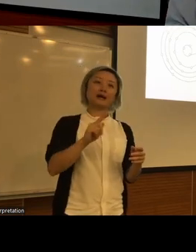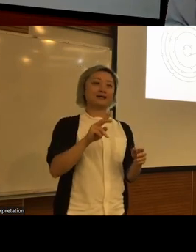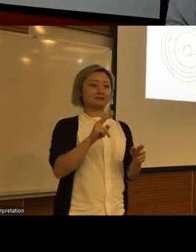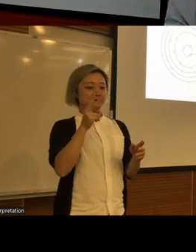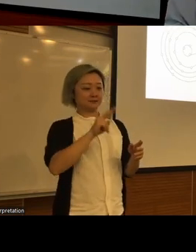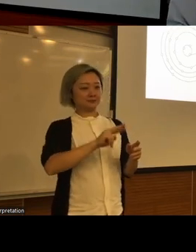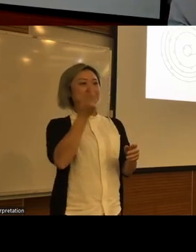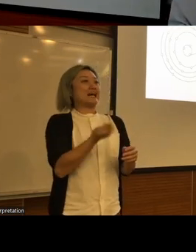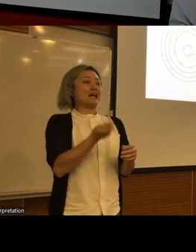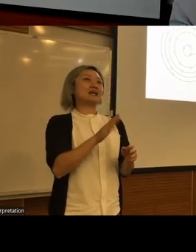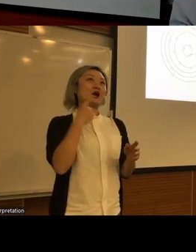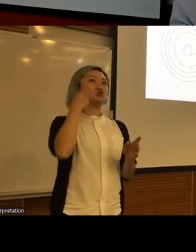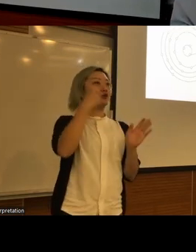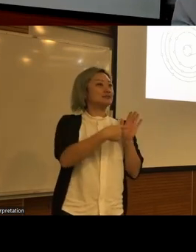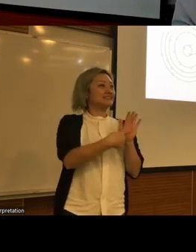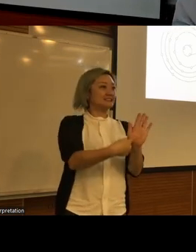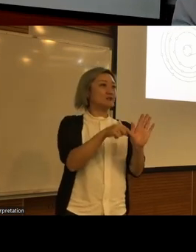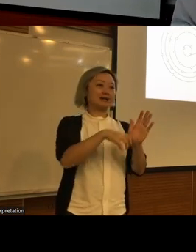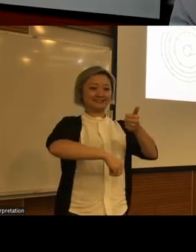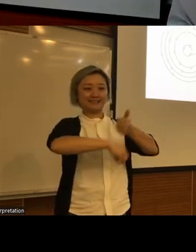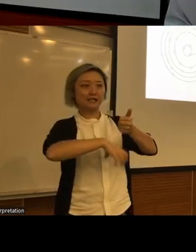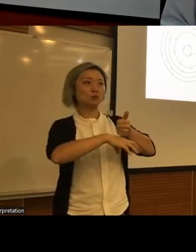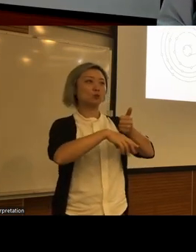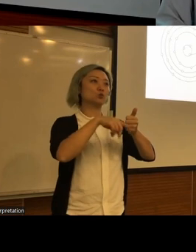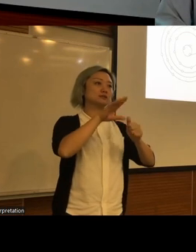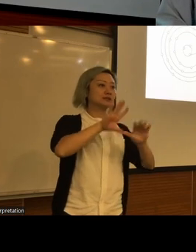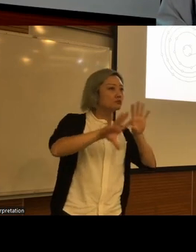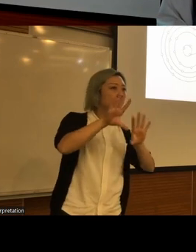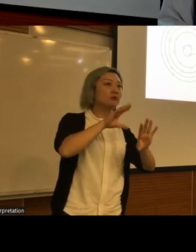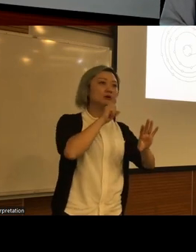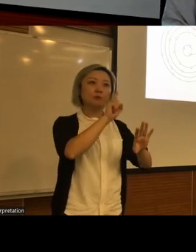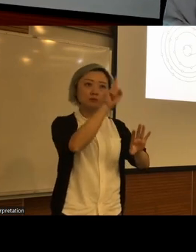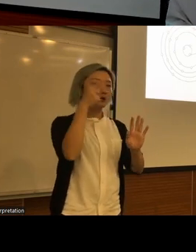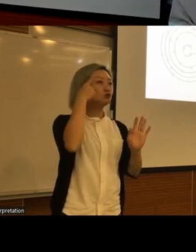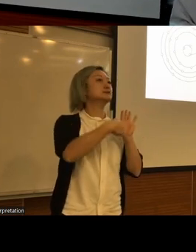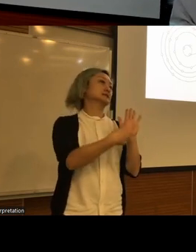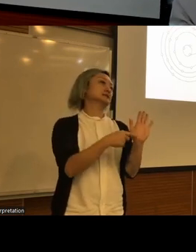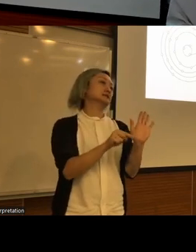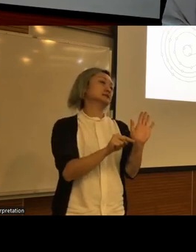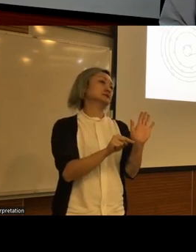it shows the basic dynamics that I believe, again,